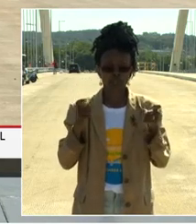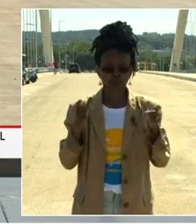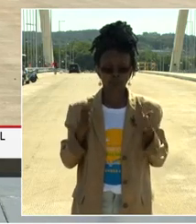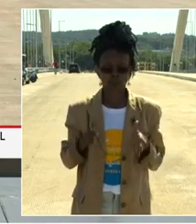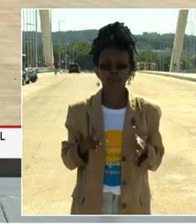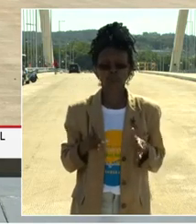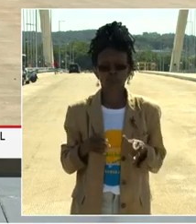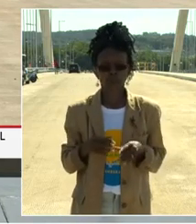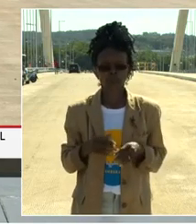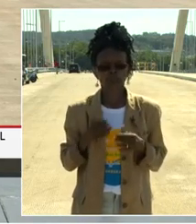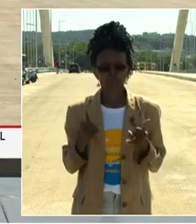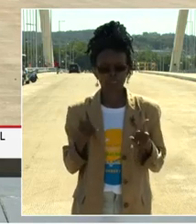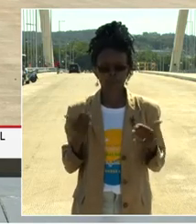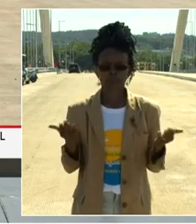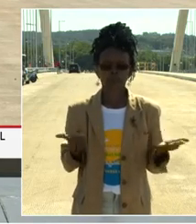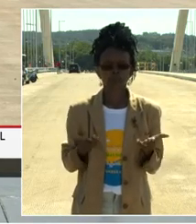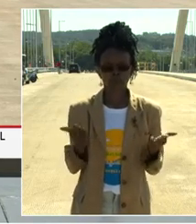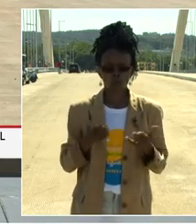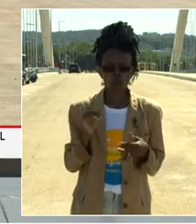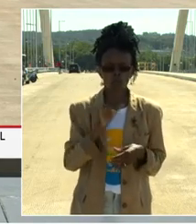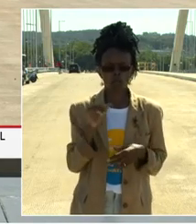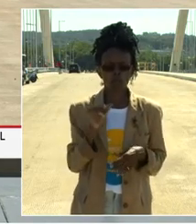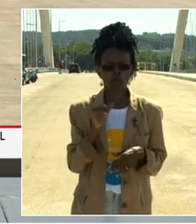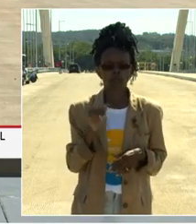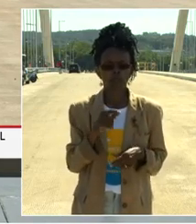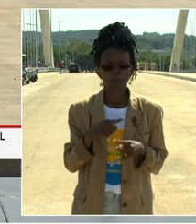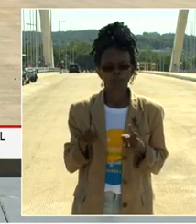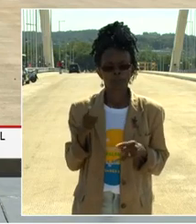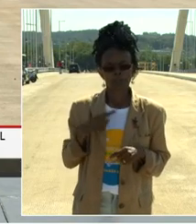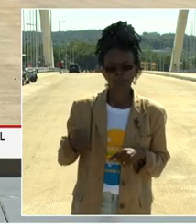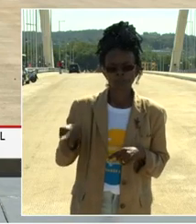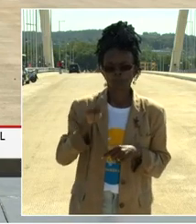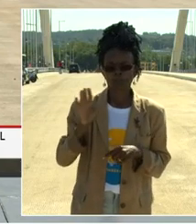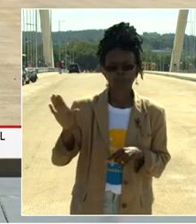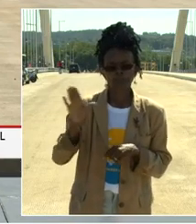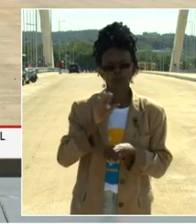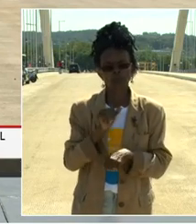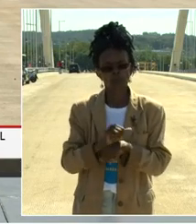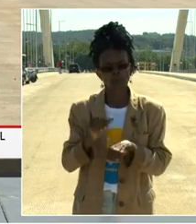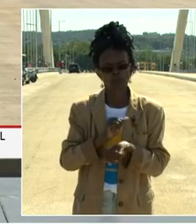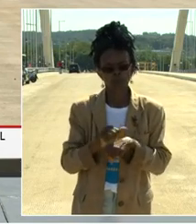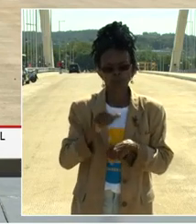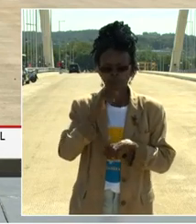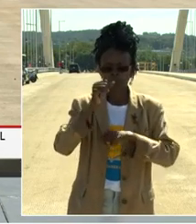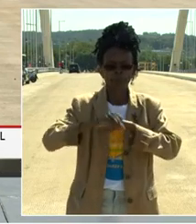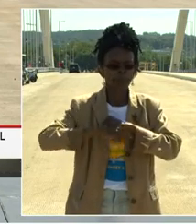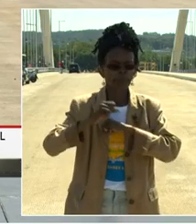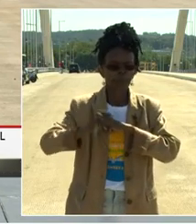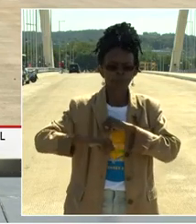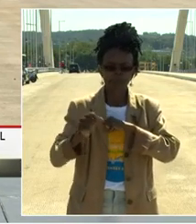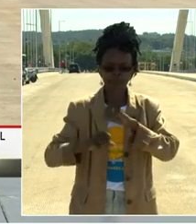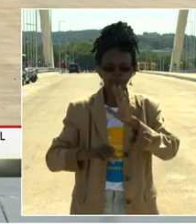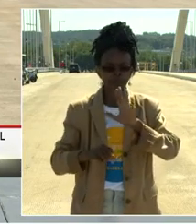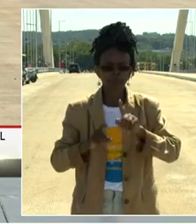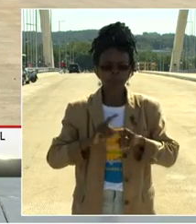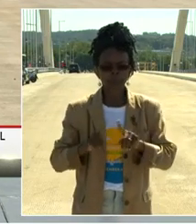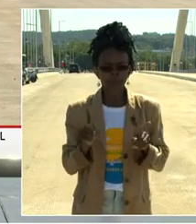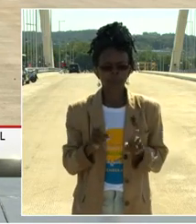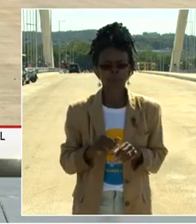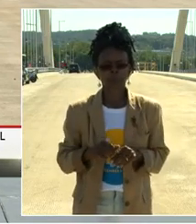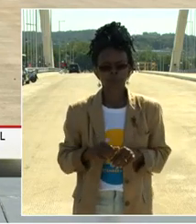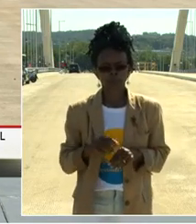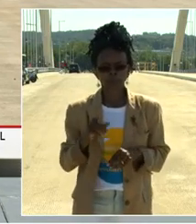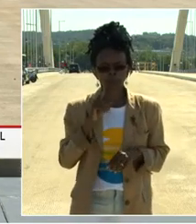be here. But what they did, and I won't bore you with the procurement stuff, but that's what it takes,